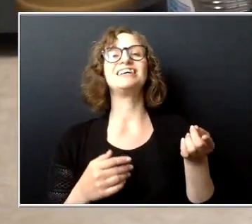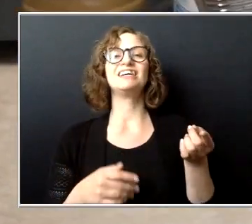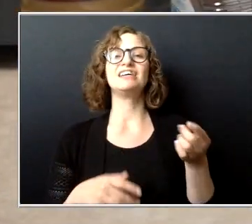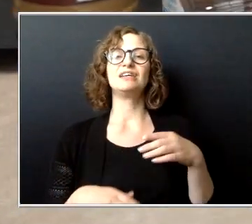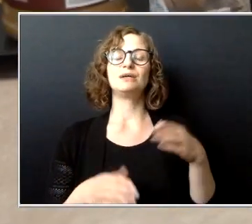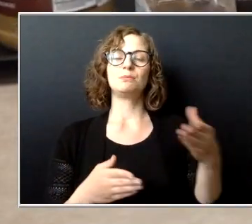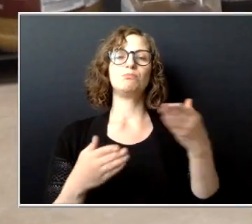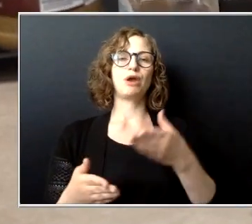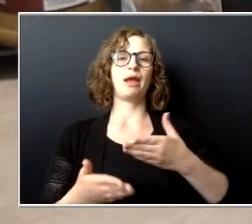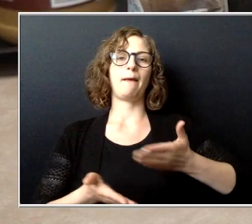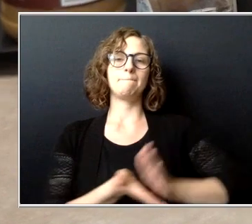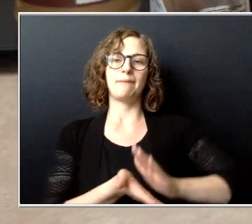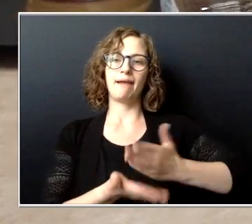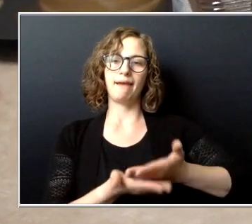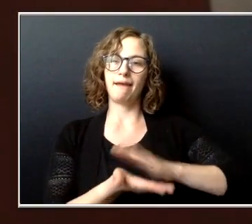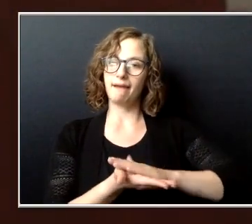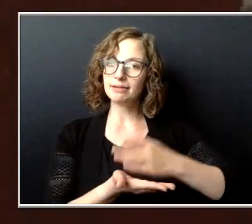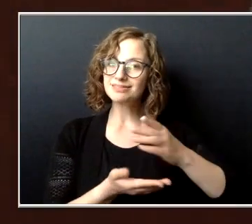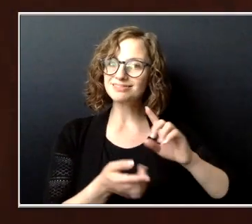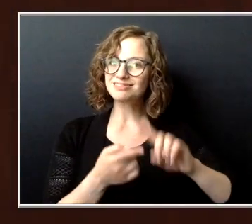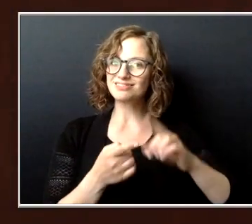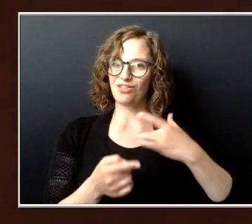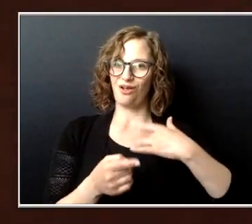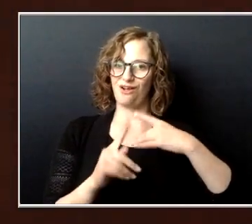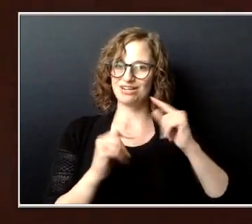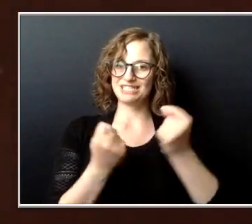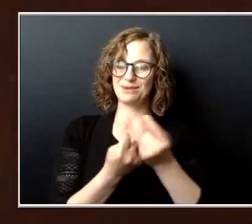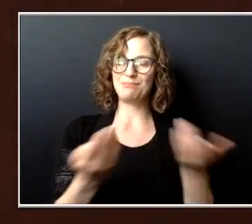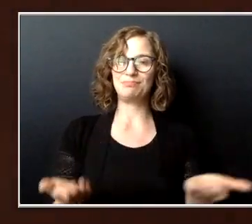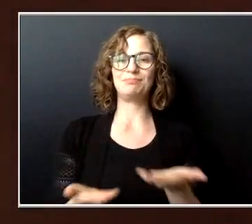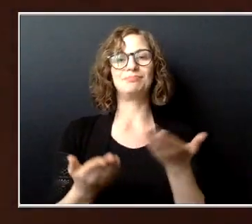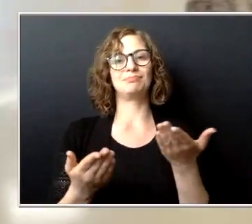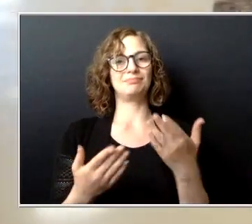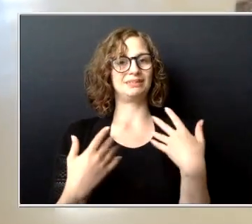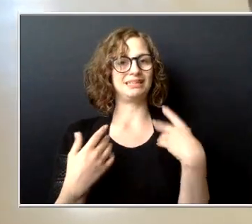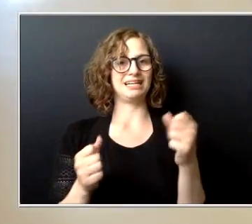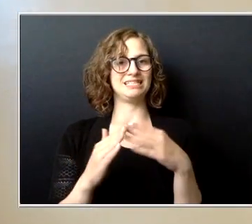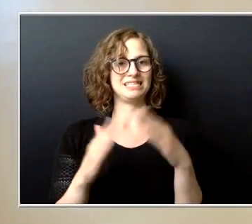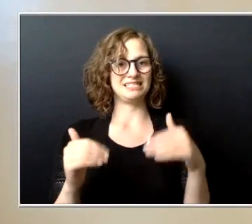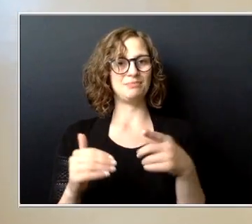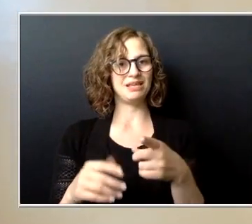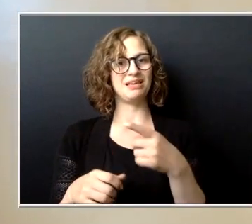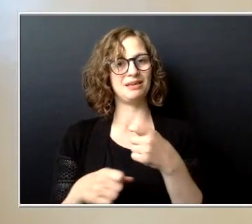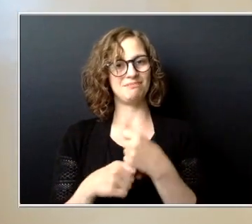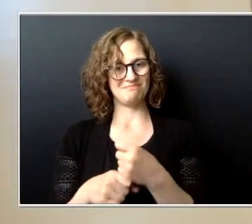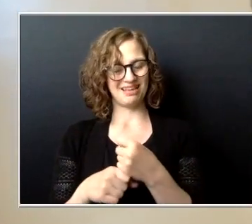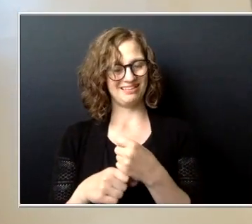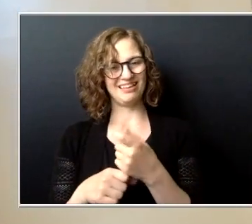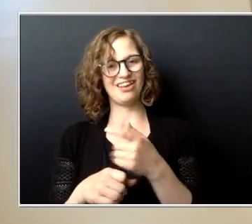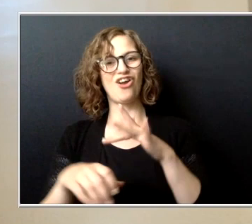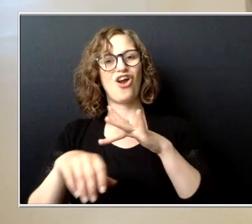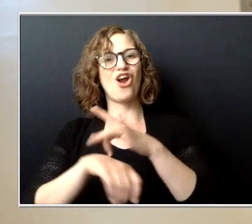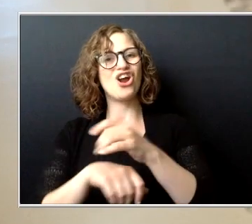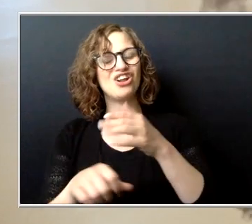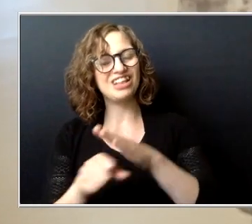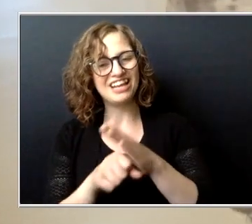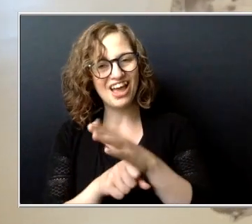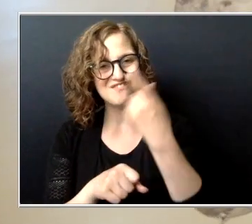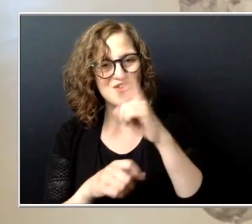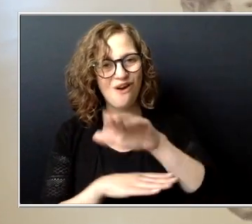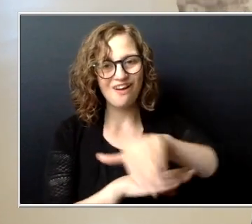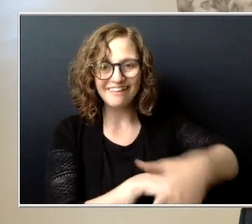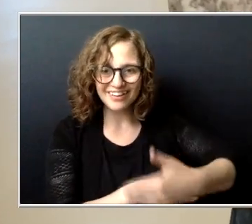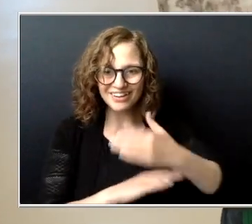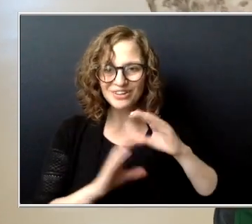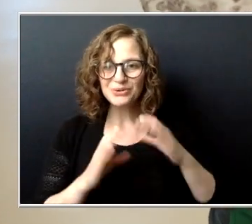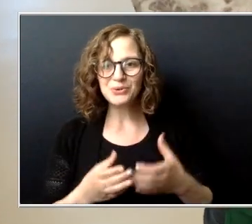heart team at the health system, and he made sure to get them in early enough for the overnight crew. And he had sugar-free options, gluten-free options,